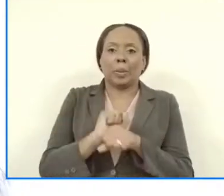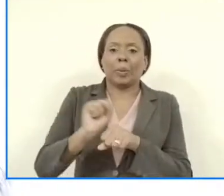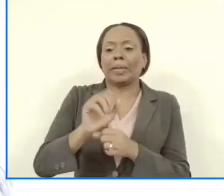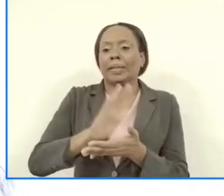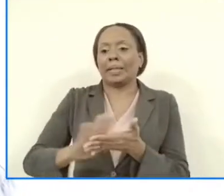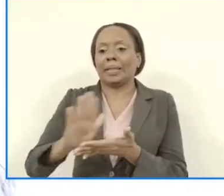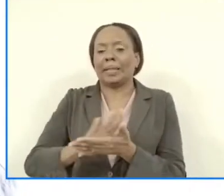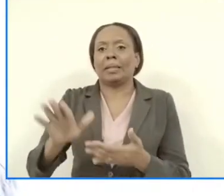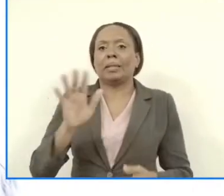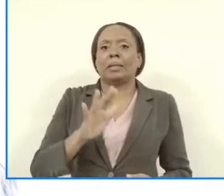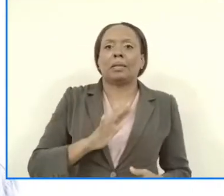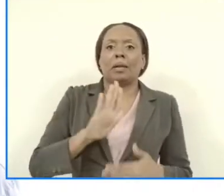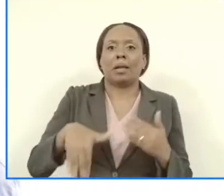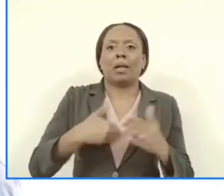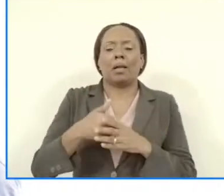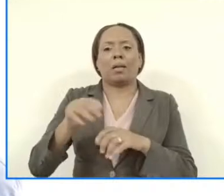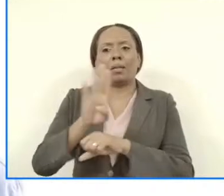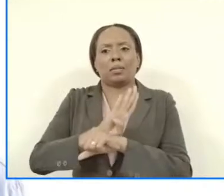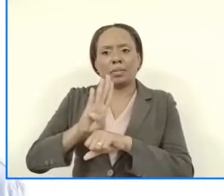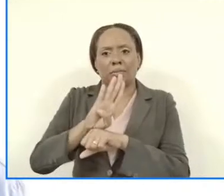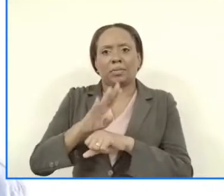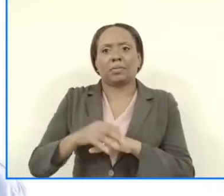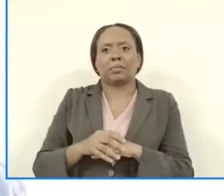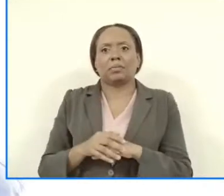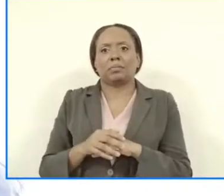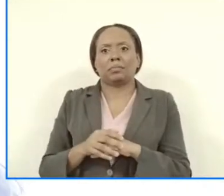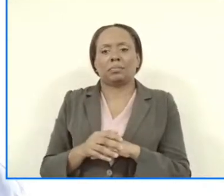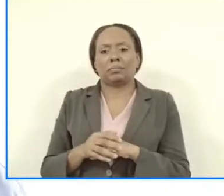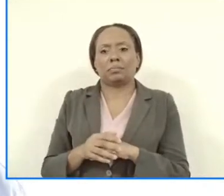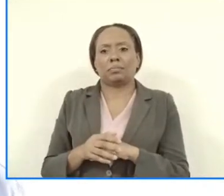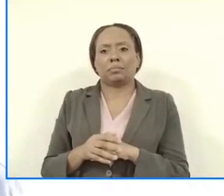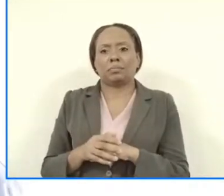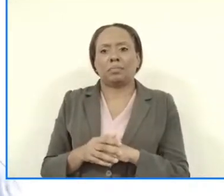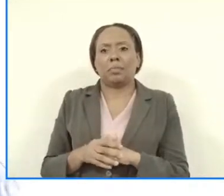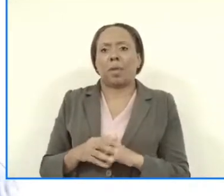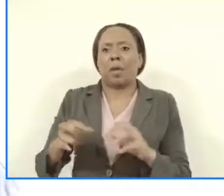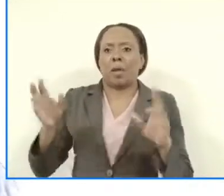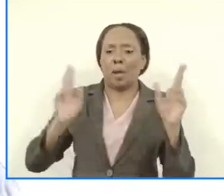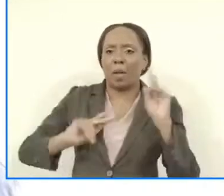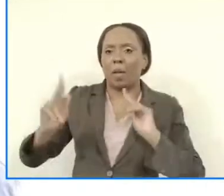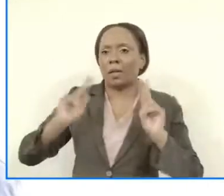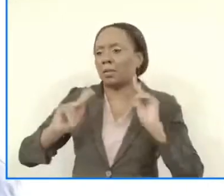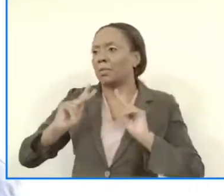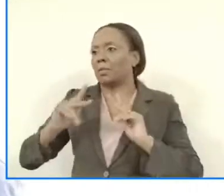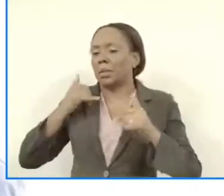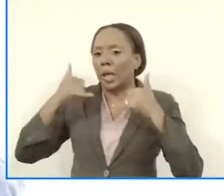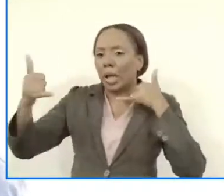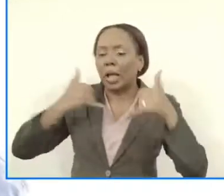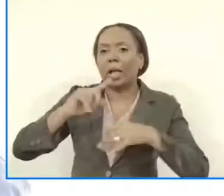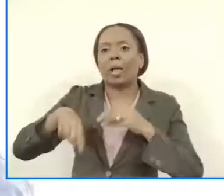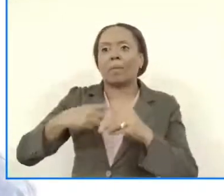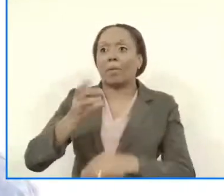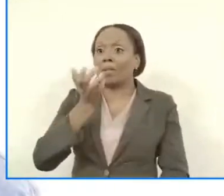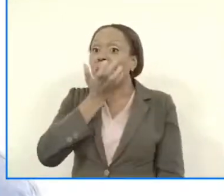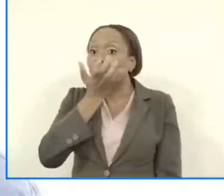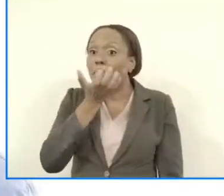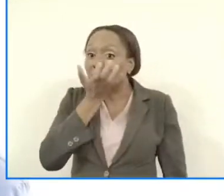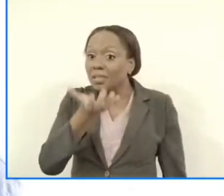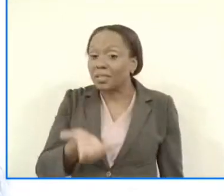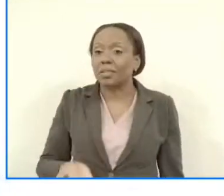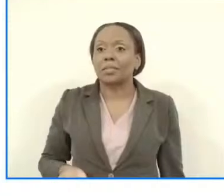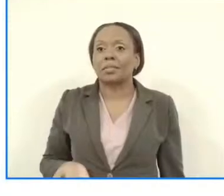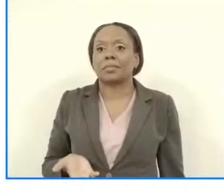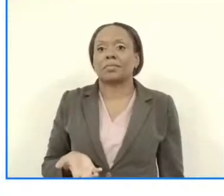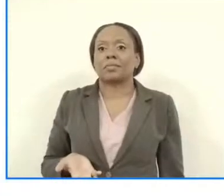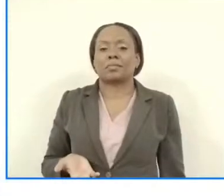Barbados on that one day, and persons did heed the call to take in their garbage. And so a lot of things that would